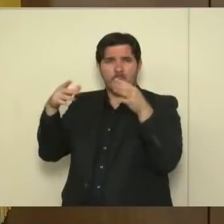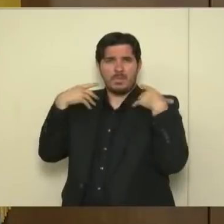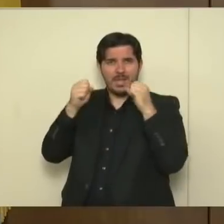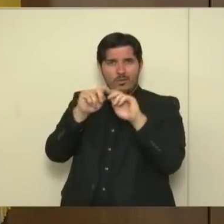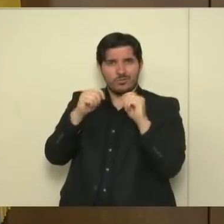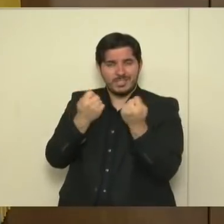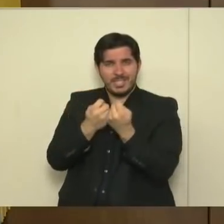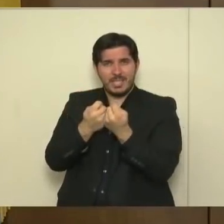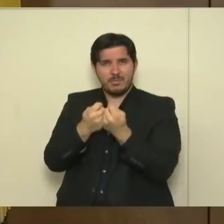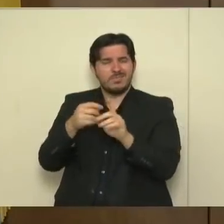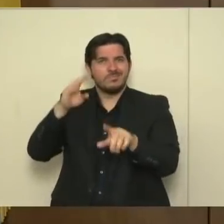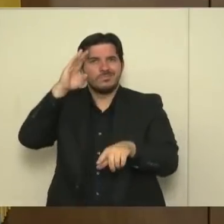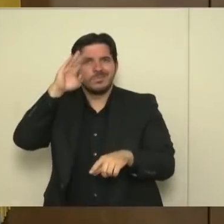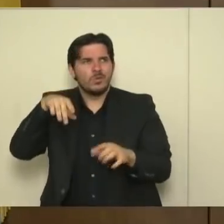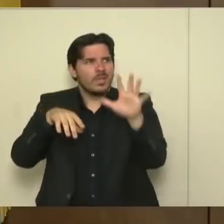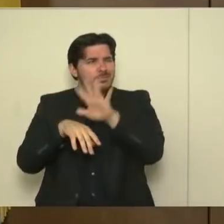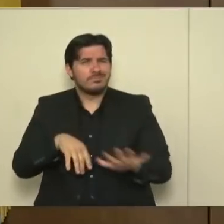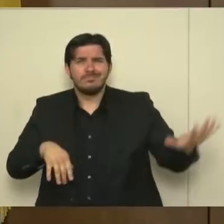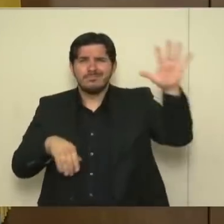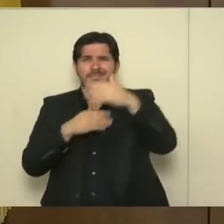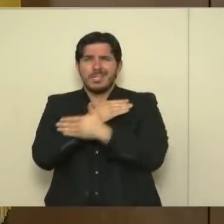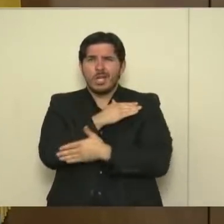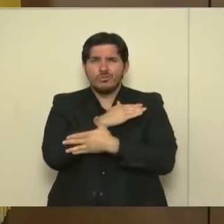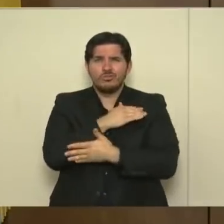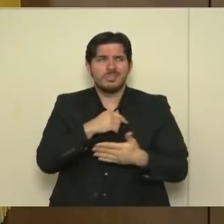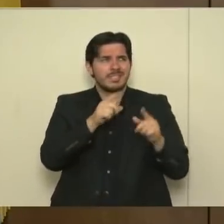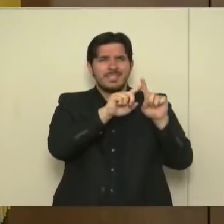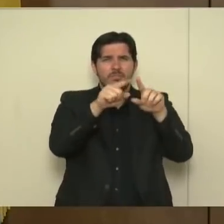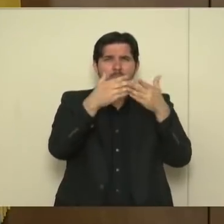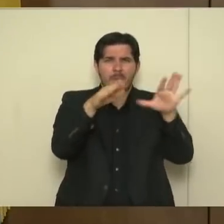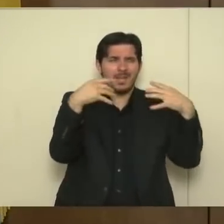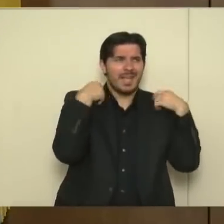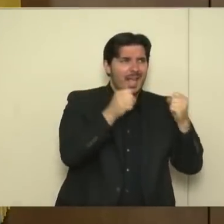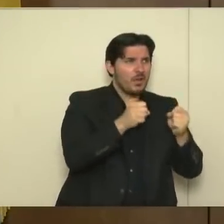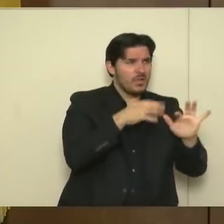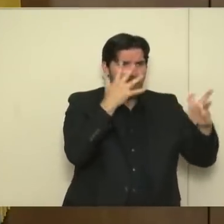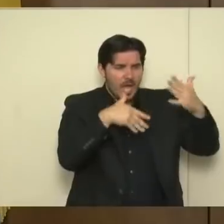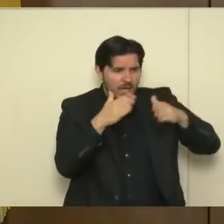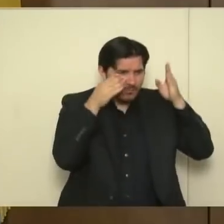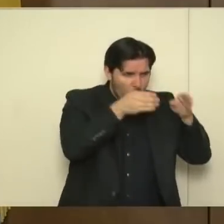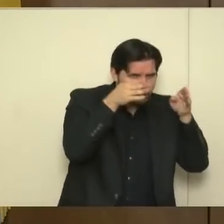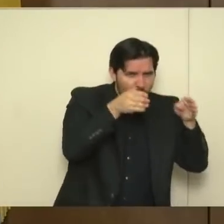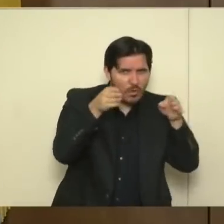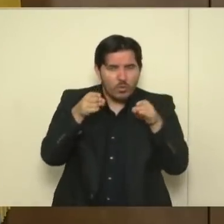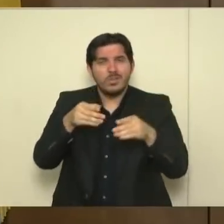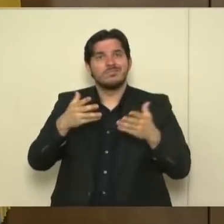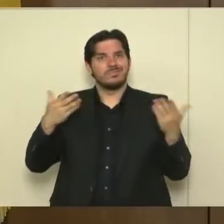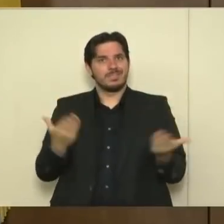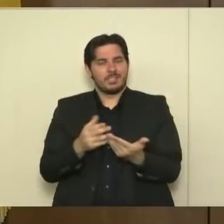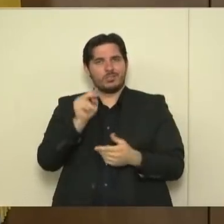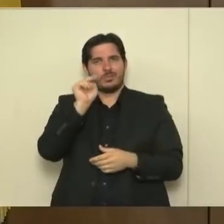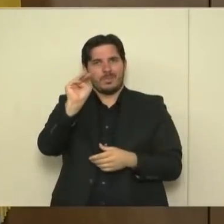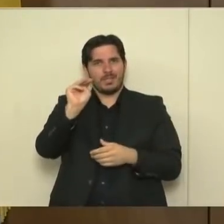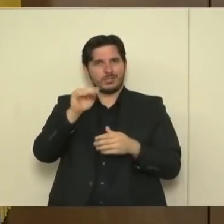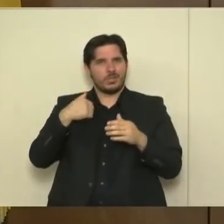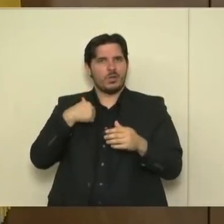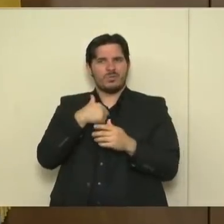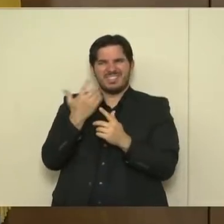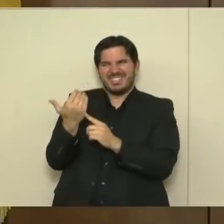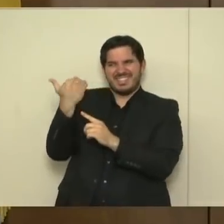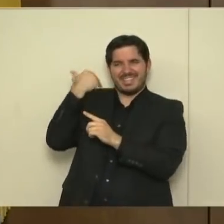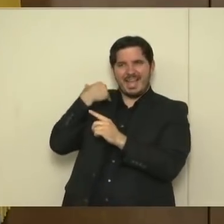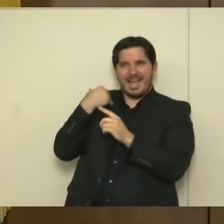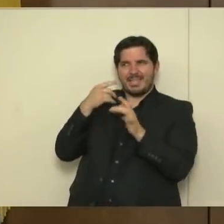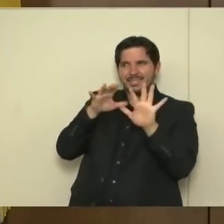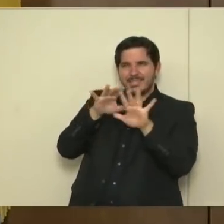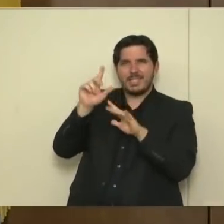weren't investing in public health, and our state, certainly in that austerity environment in the last administration, there were